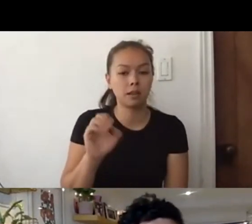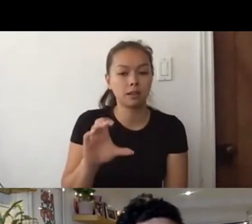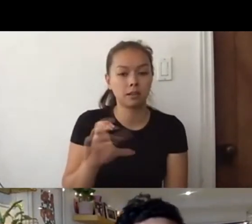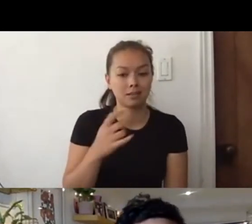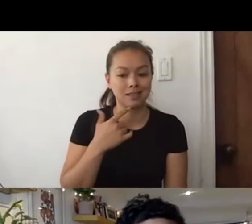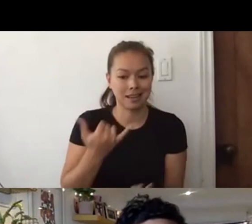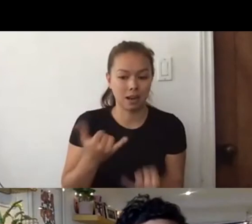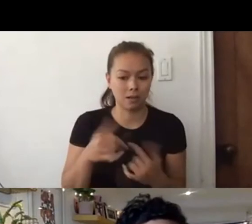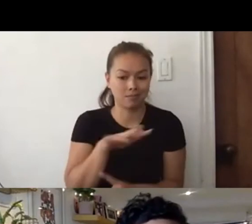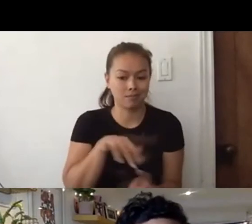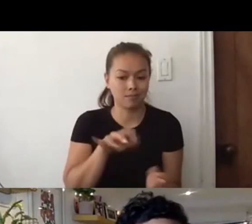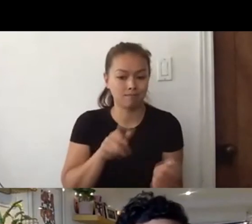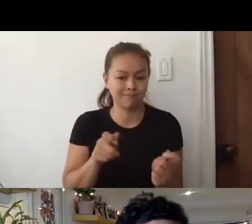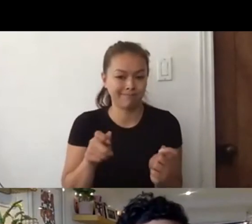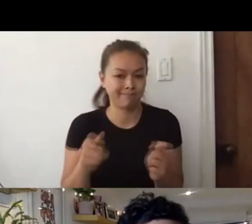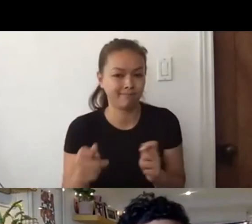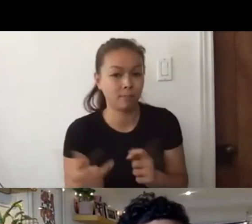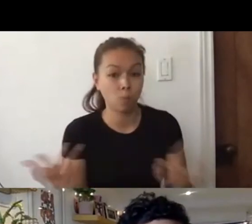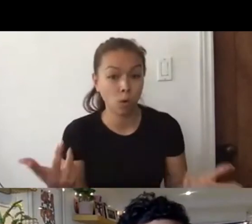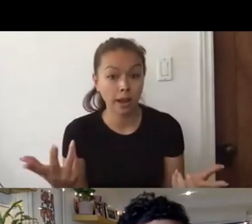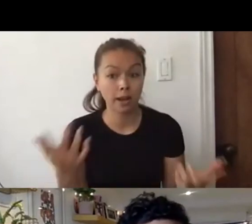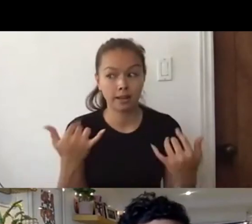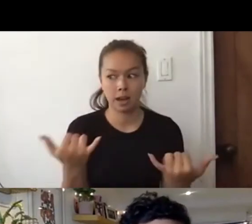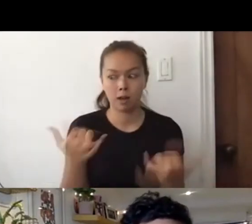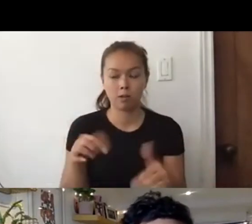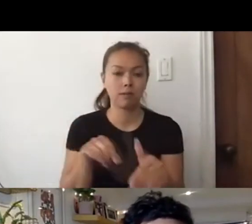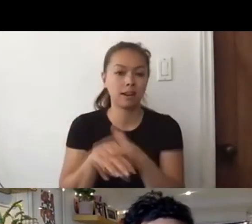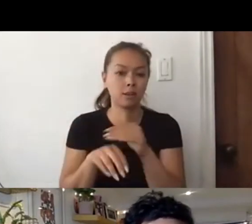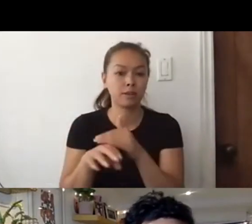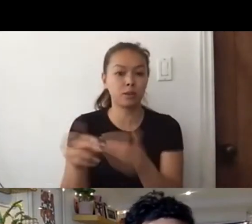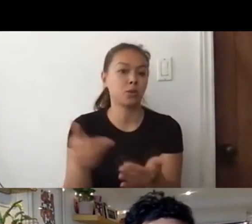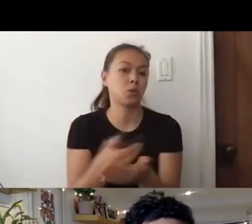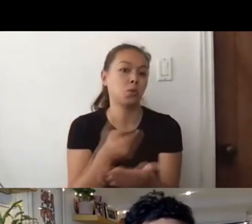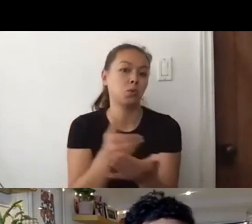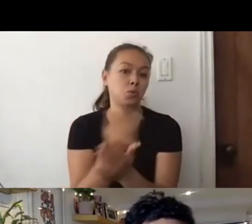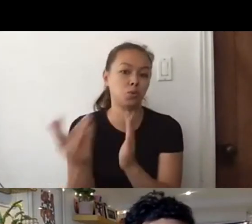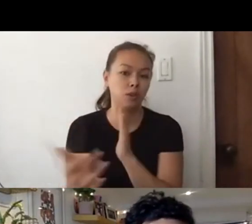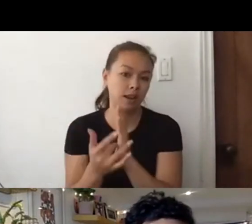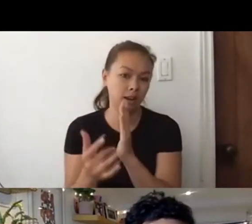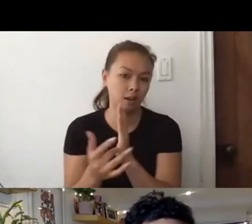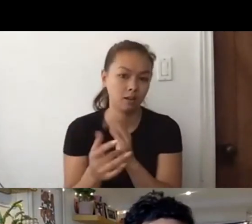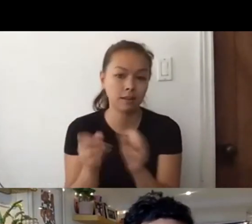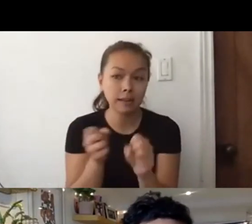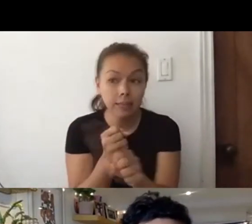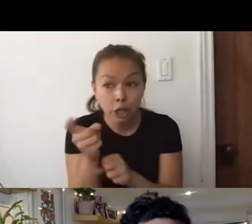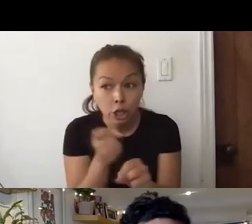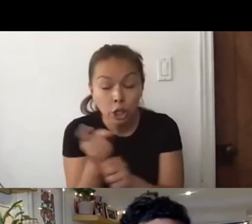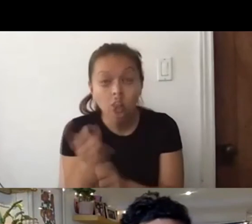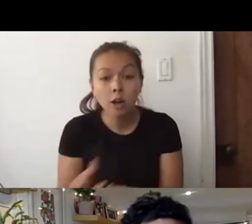of access to newer technology, and every year we have more and more access to this technology, more